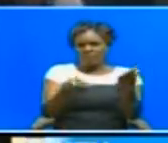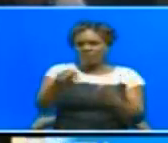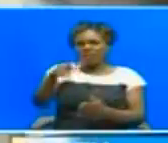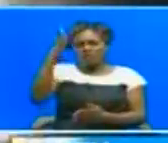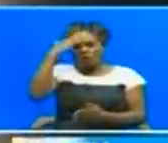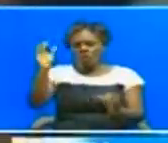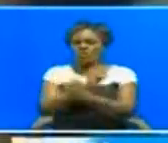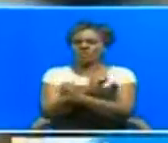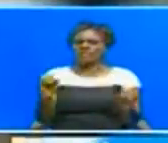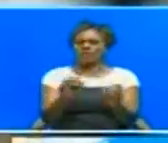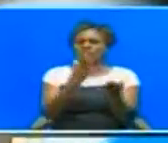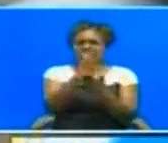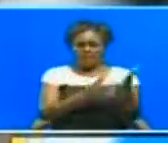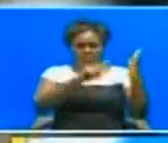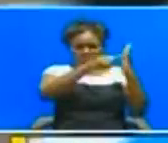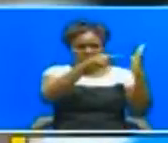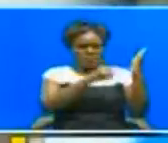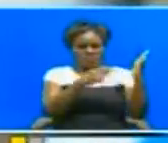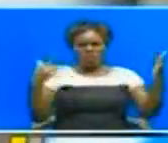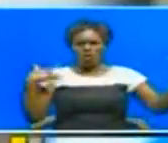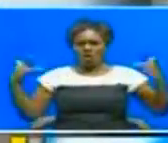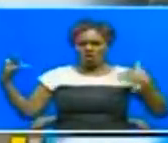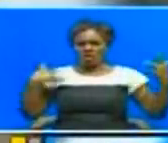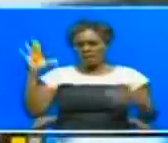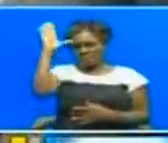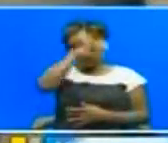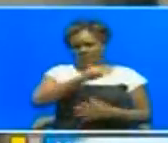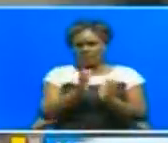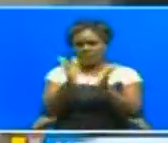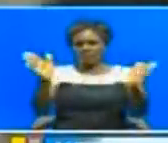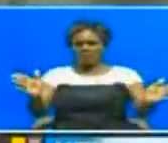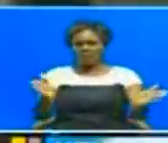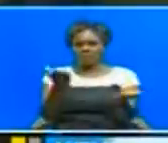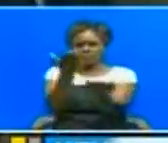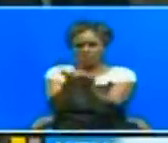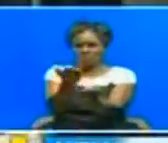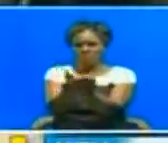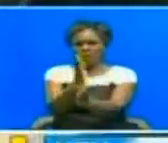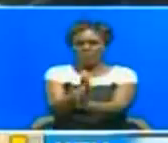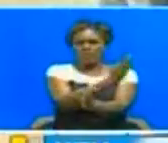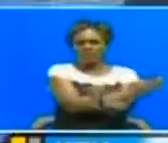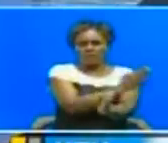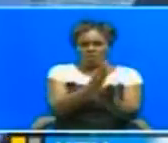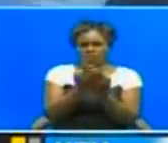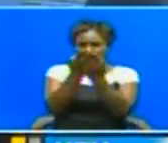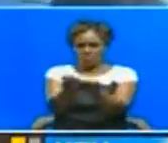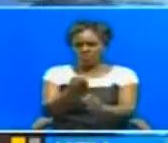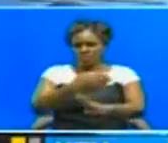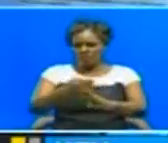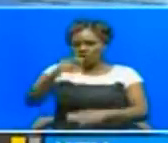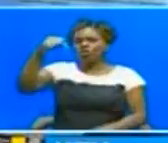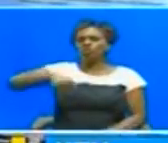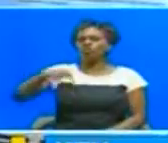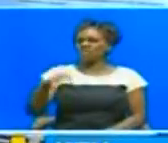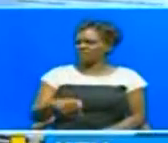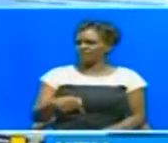availed to them. Among the issues they raised was the lack of a public tendering process prior to the award of the lease. Today, however,